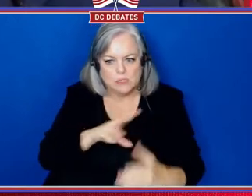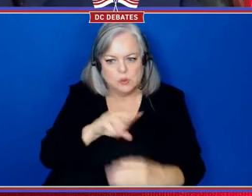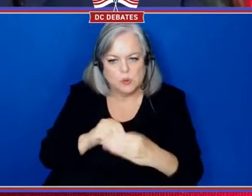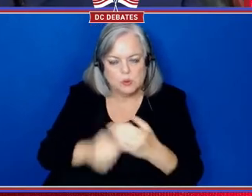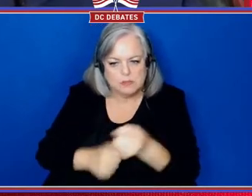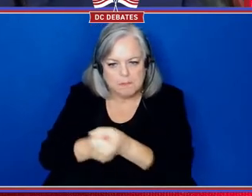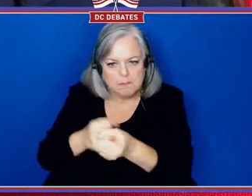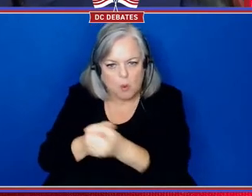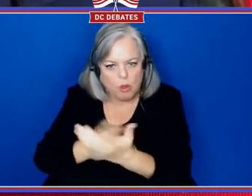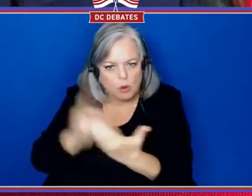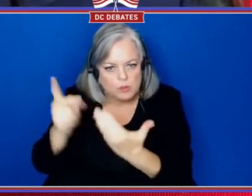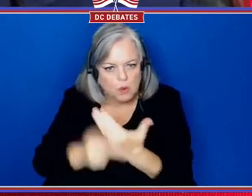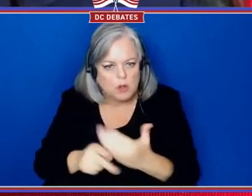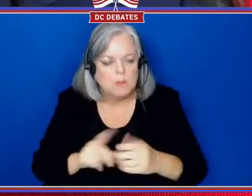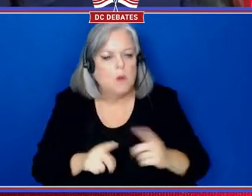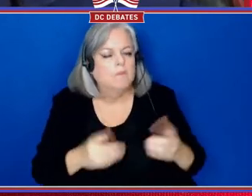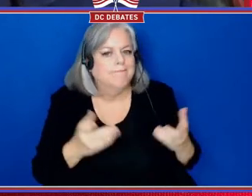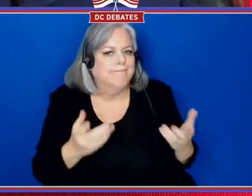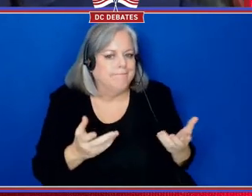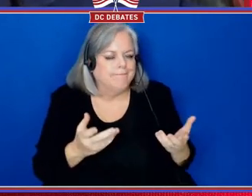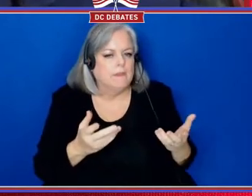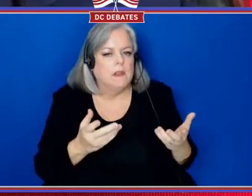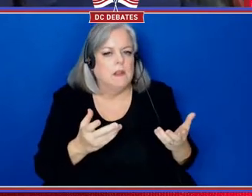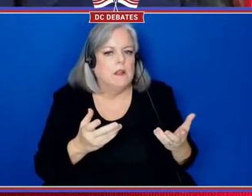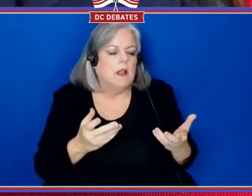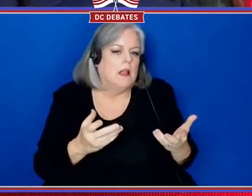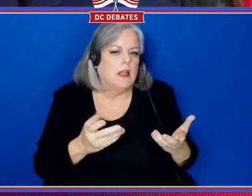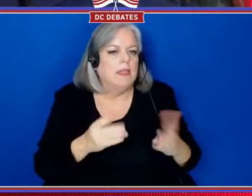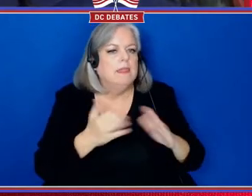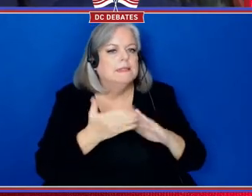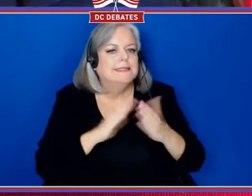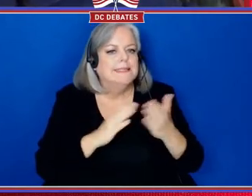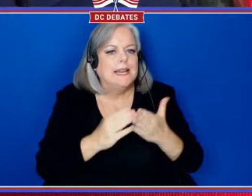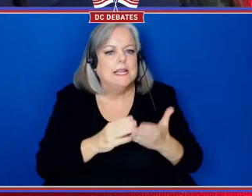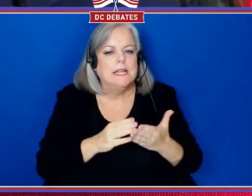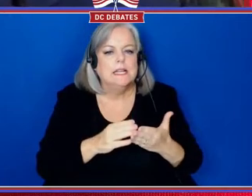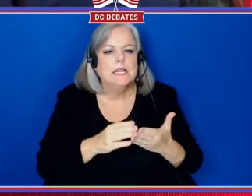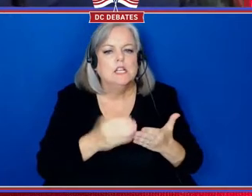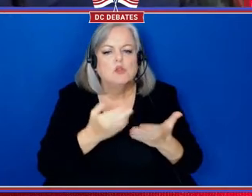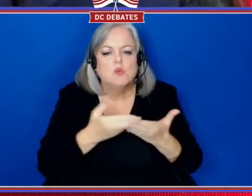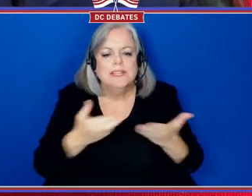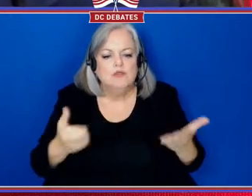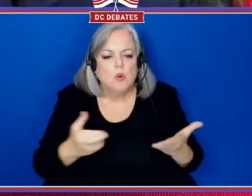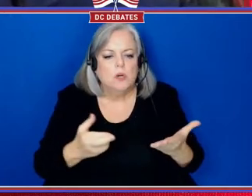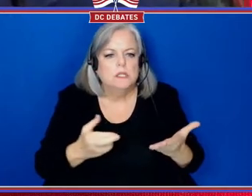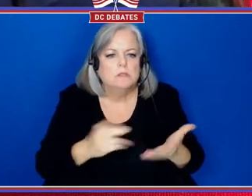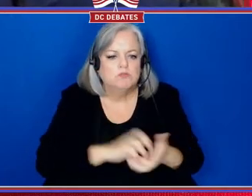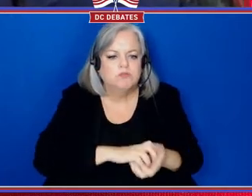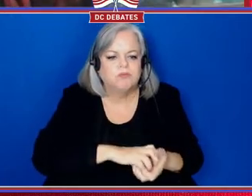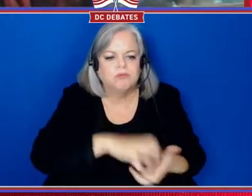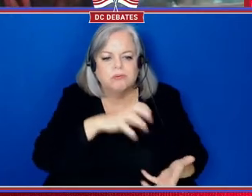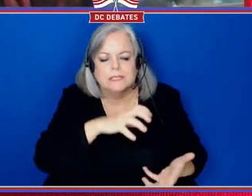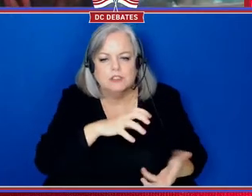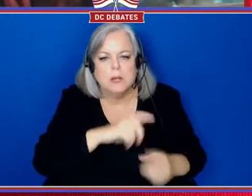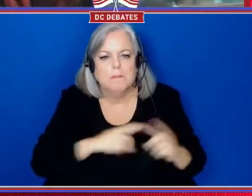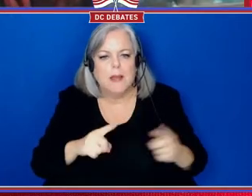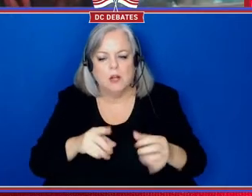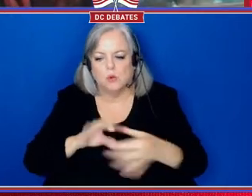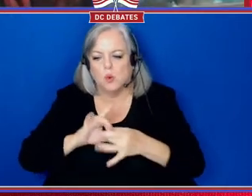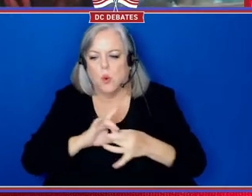organizer, resource rich, but coordination poor? How would you fix or improve these programs as mayor? You have